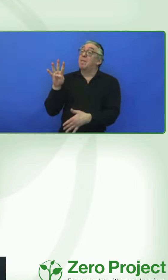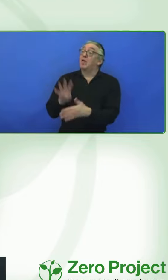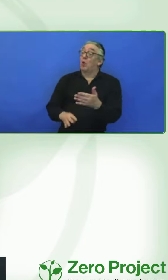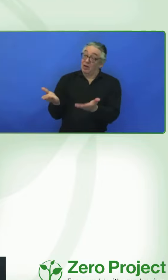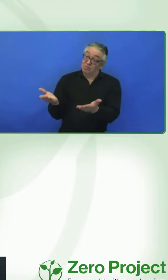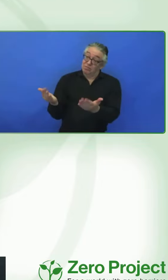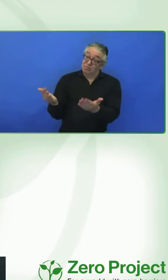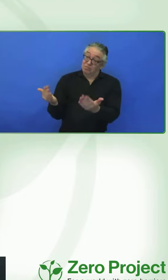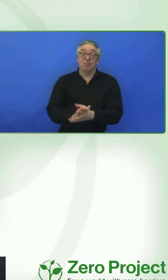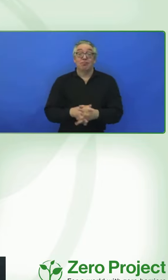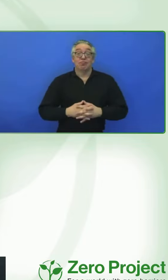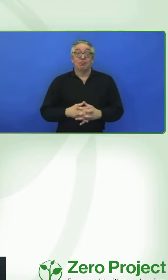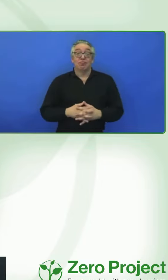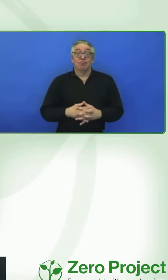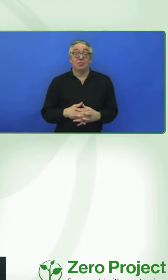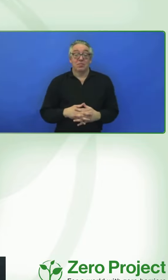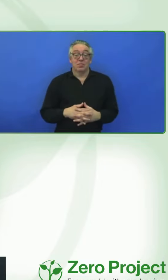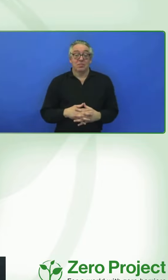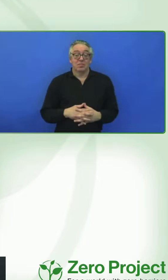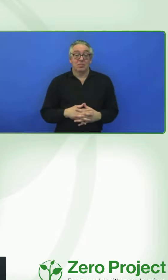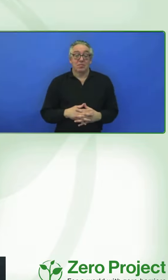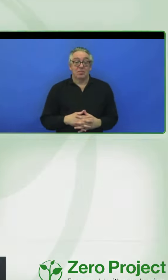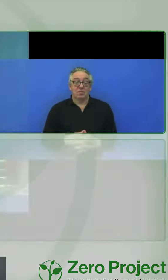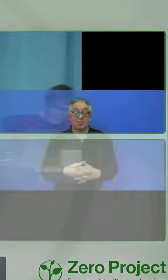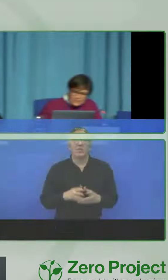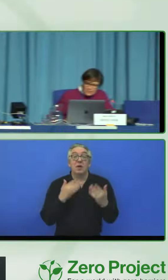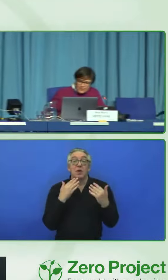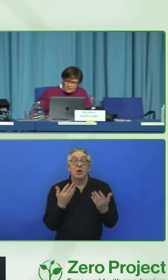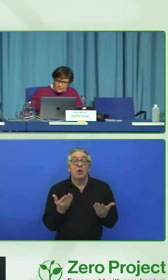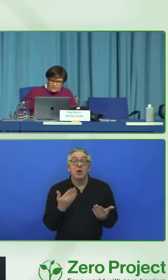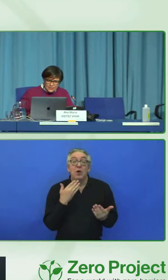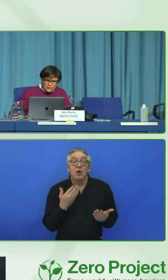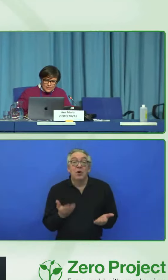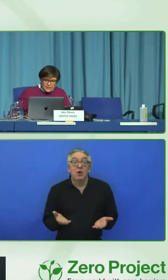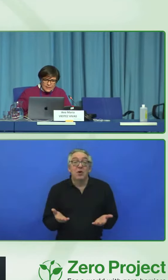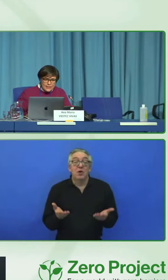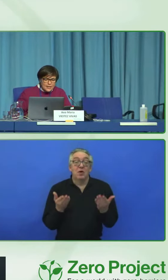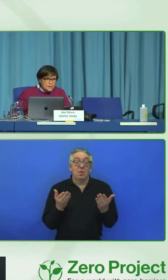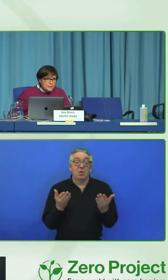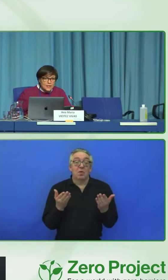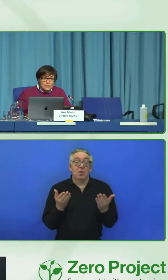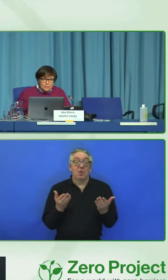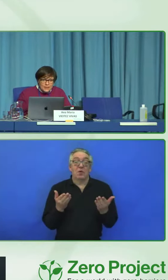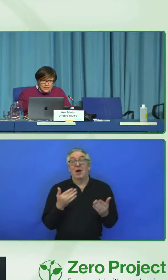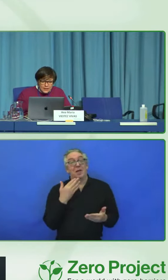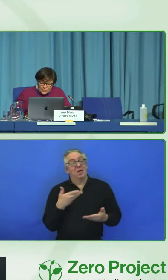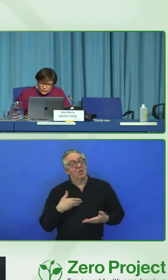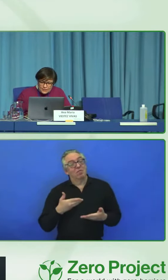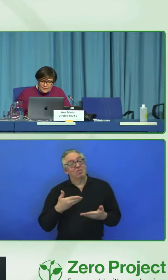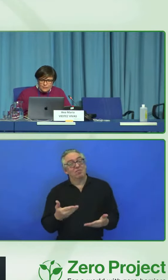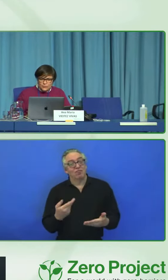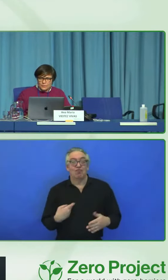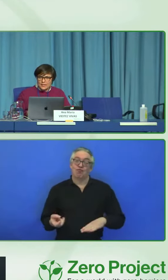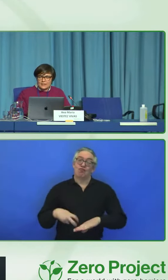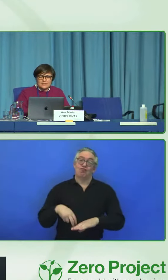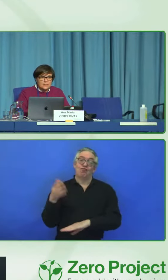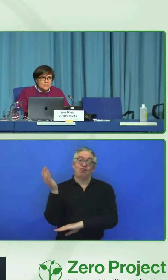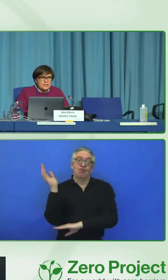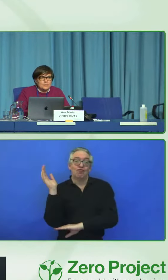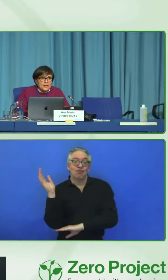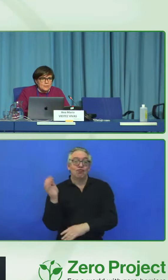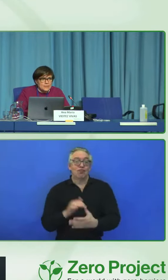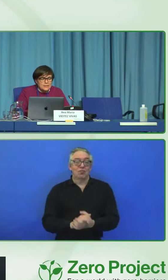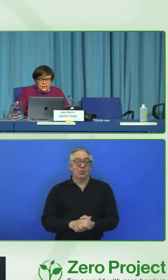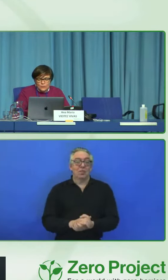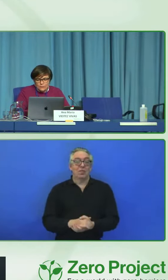Okay, thank you. Good morning, and thank you for the invitation to participate in this session. I'm an architect from the